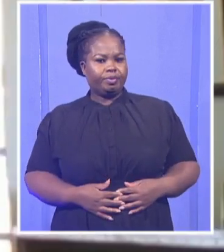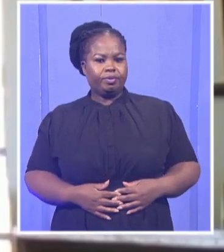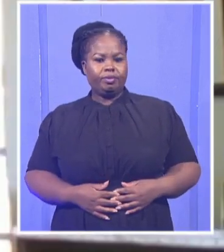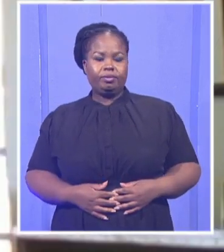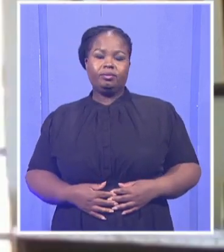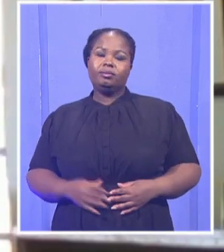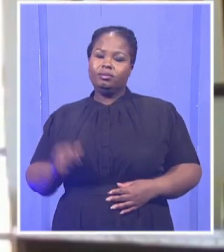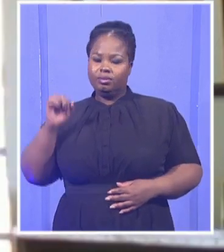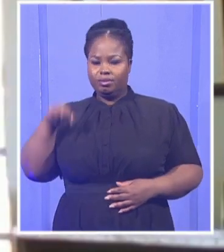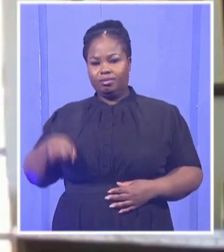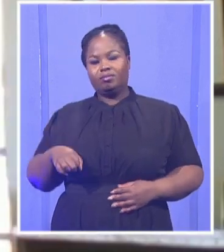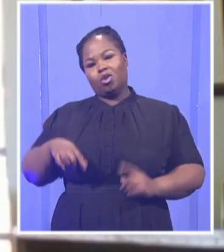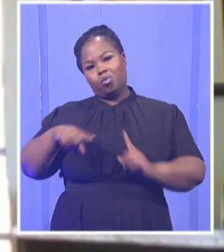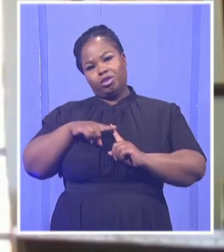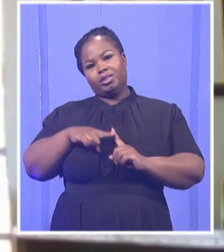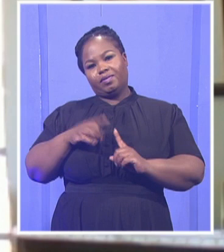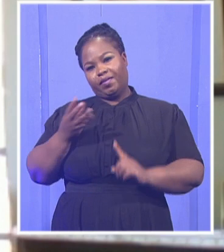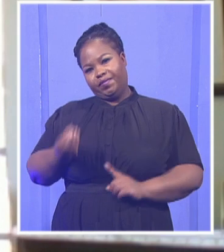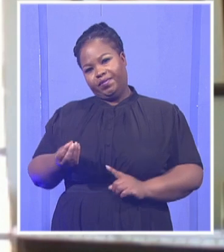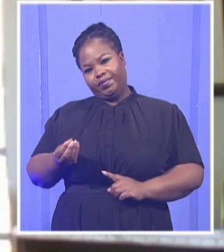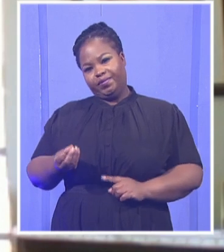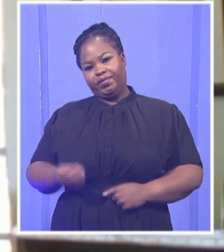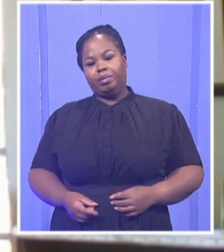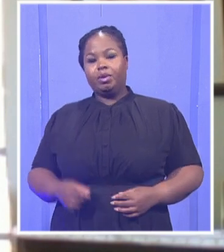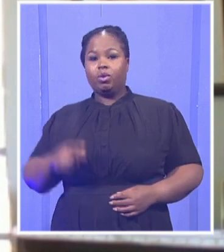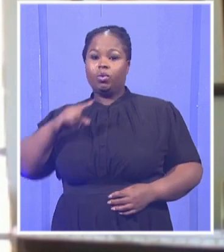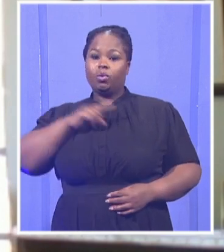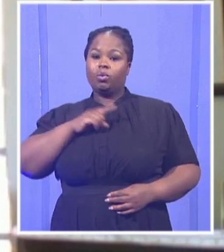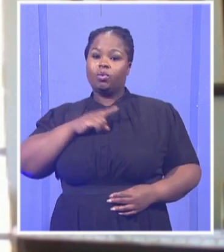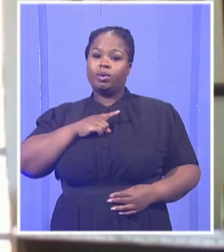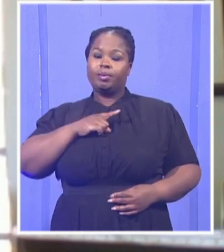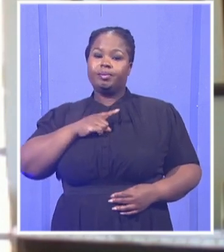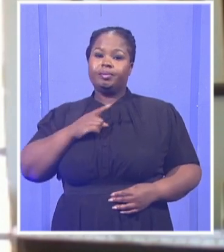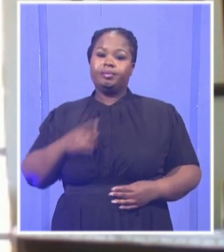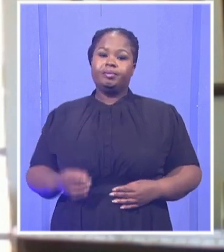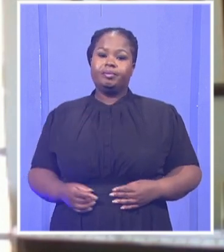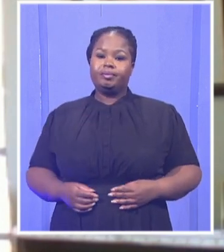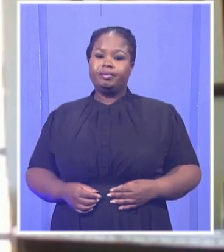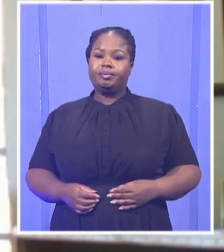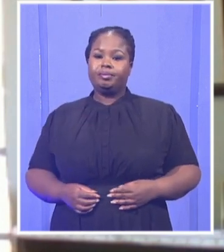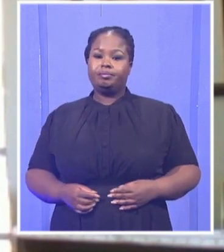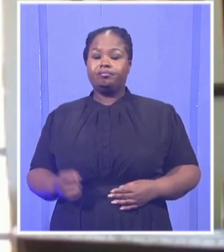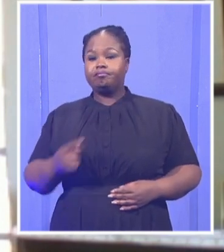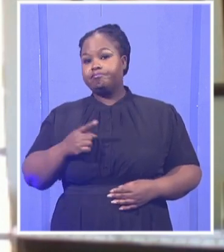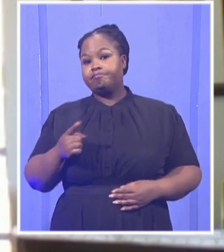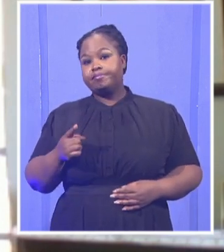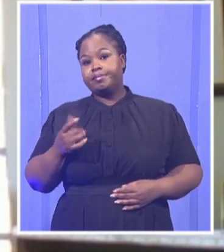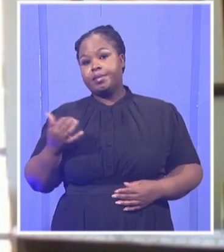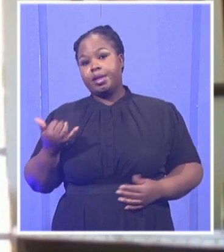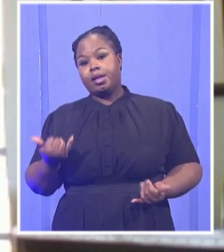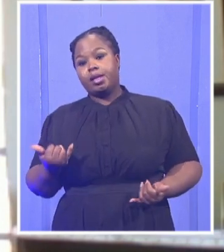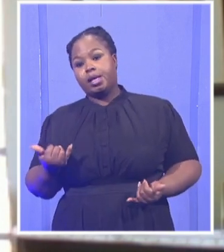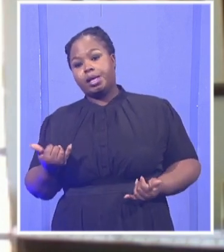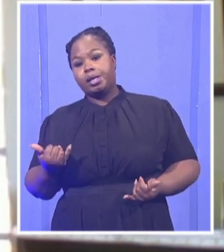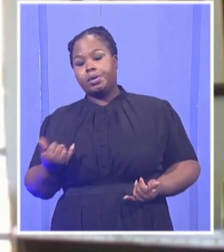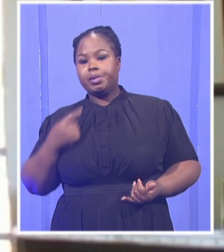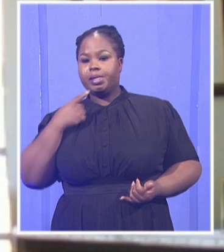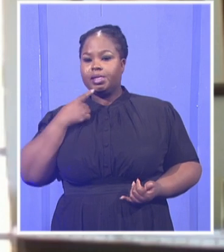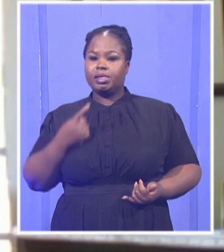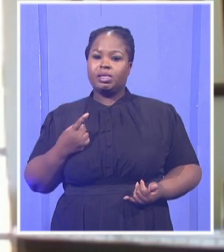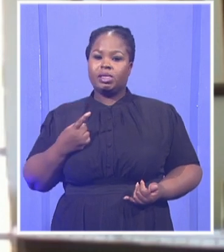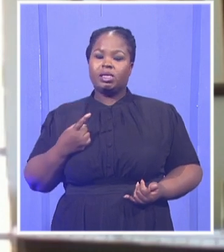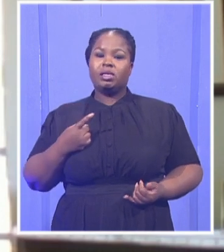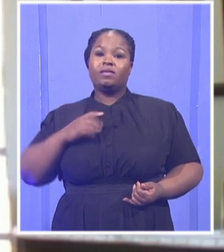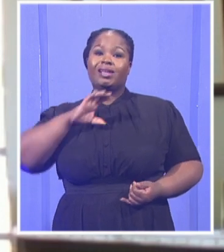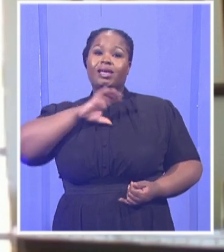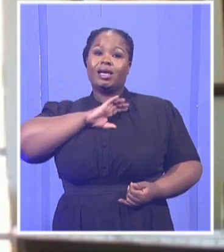a breathing space being provided by the fact that there have been indications that